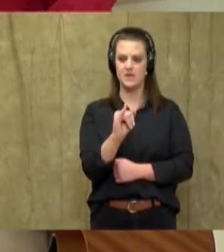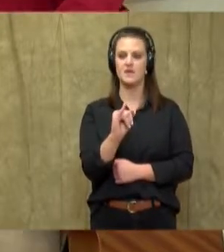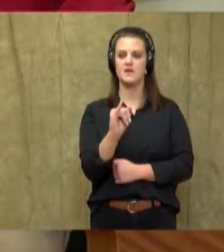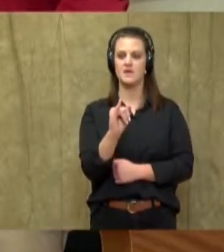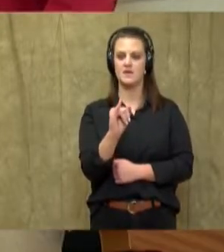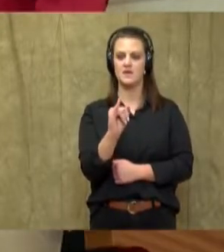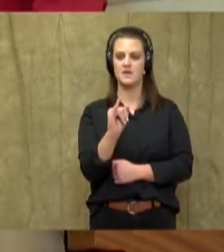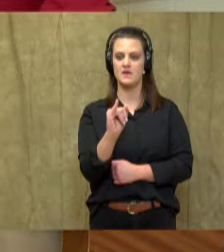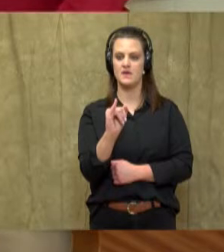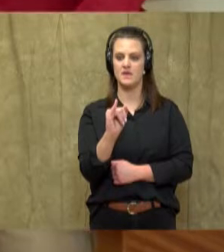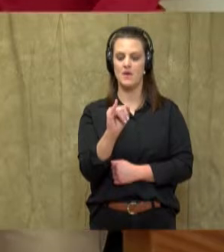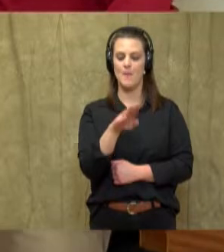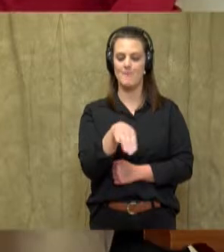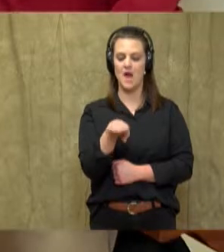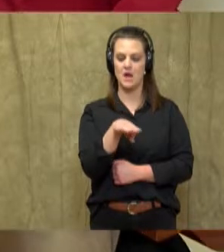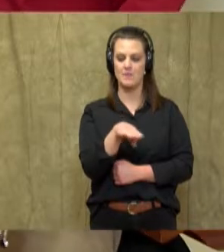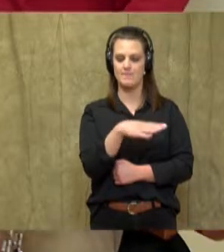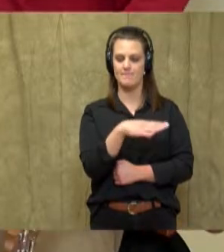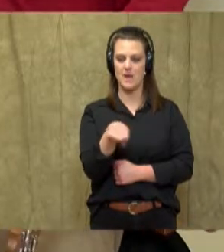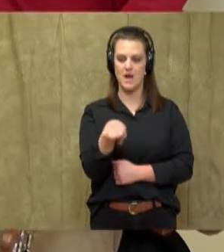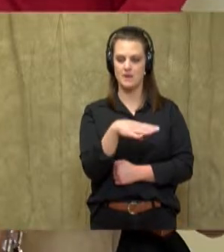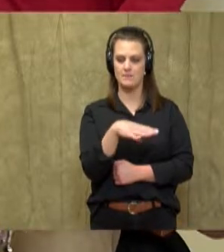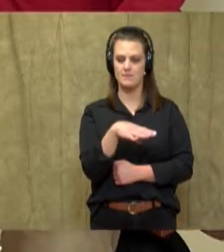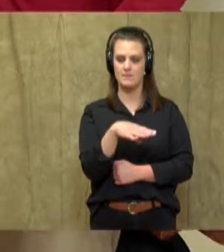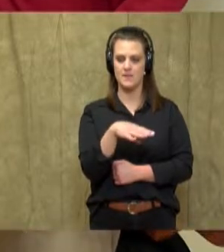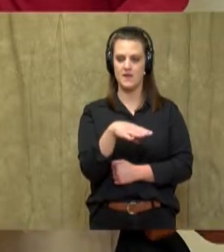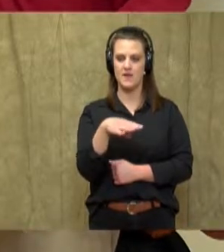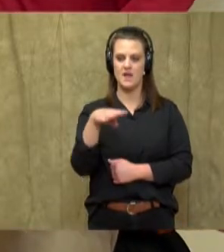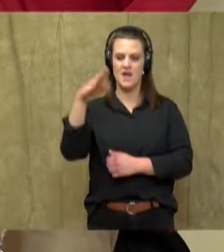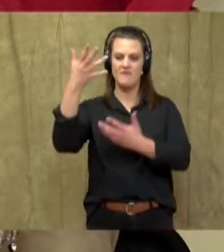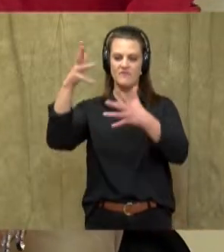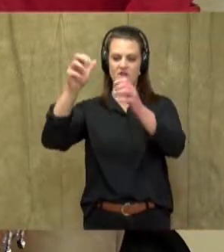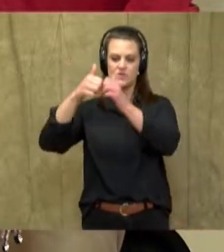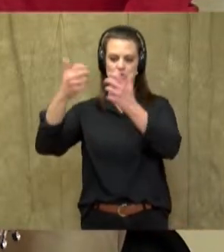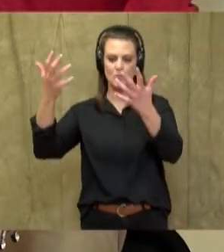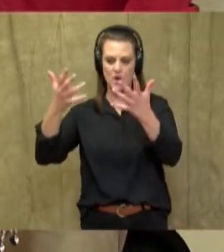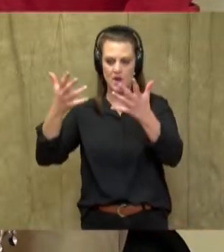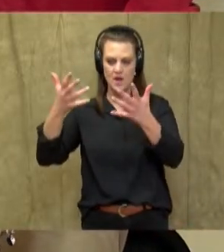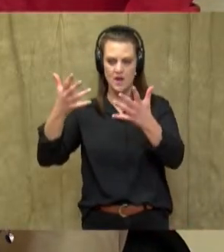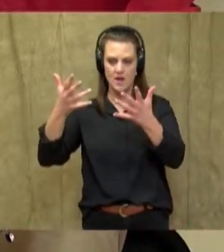mi on the bottom line of the 2-line staff, and ends with,